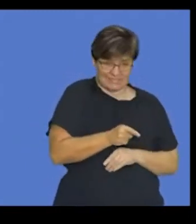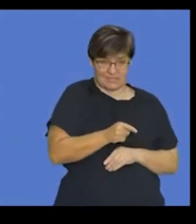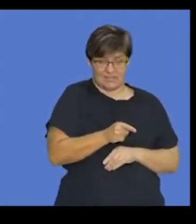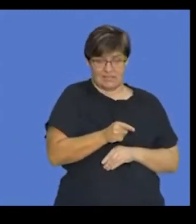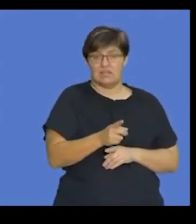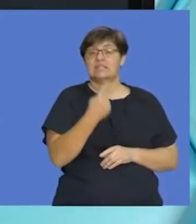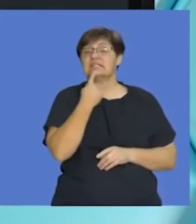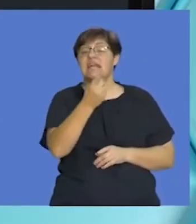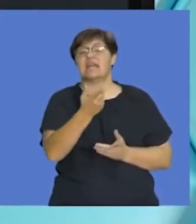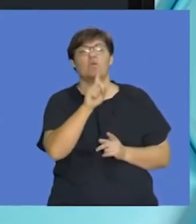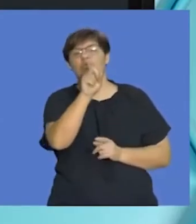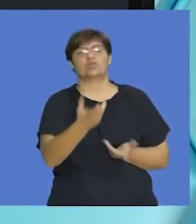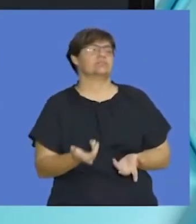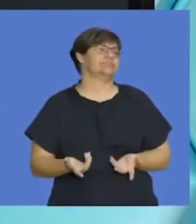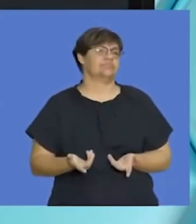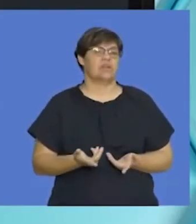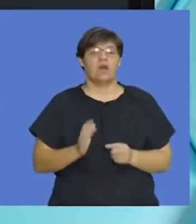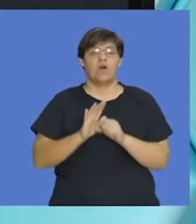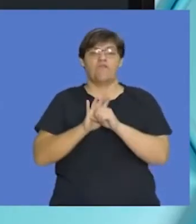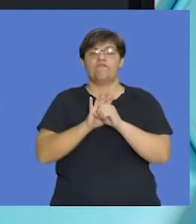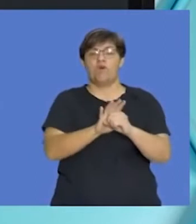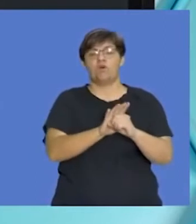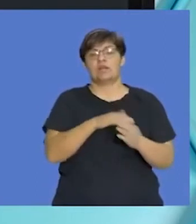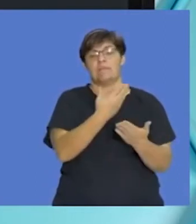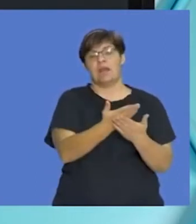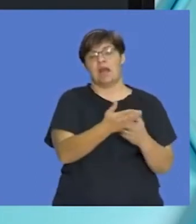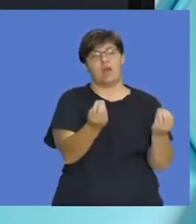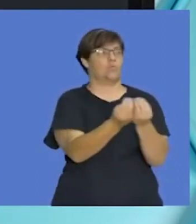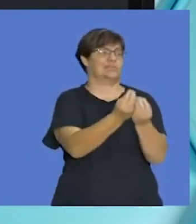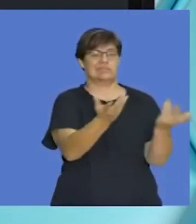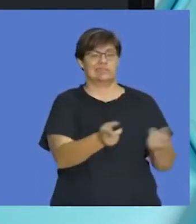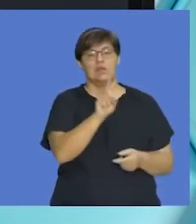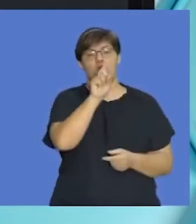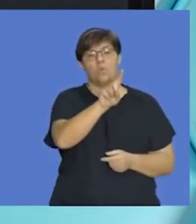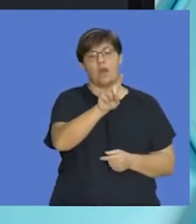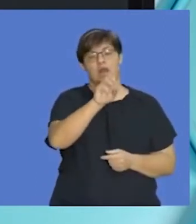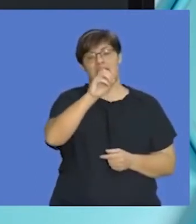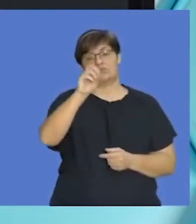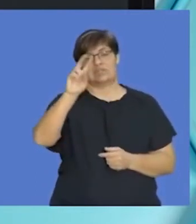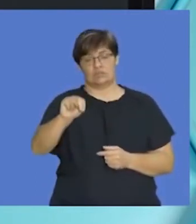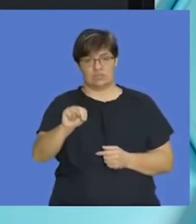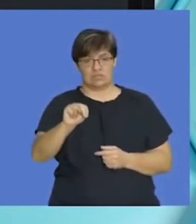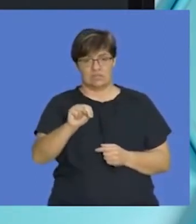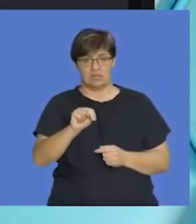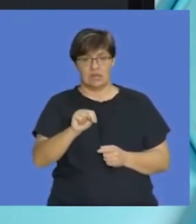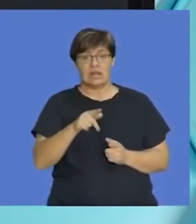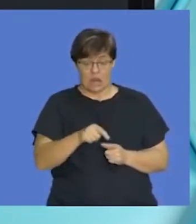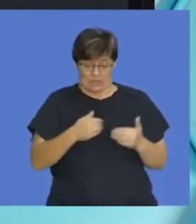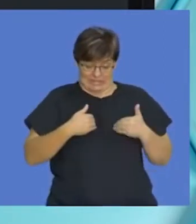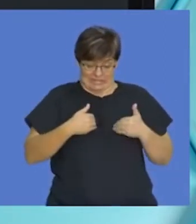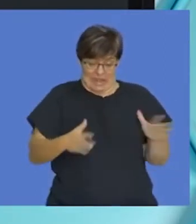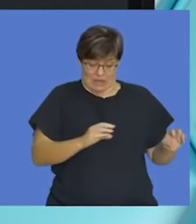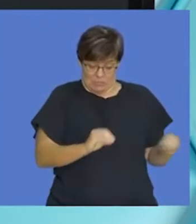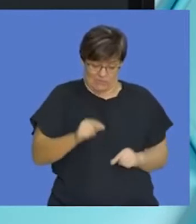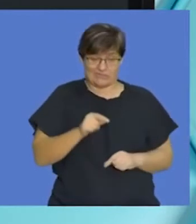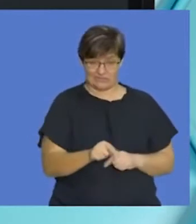in questions, they'll say to you that the force applied to an object is, say, 100 newtons just as